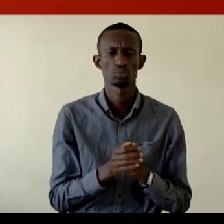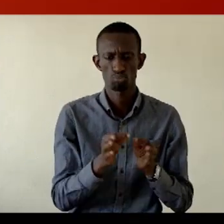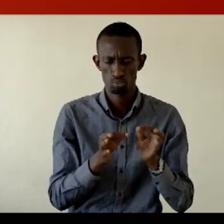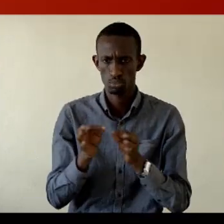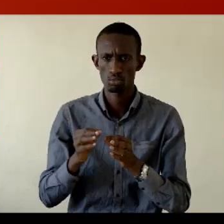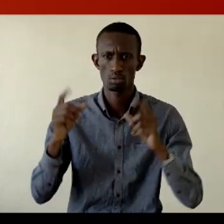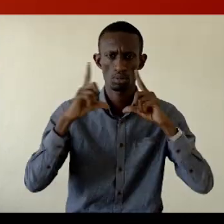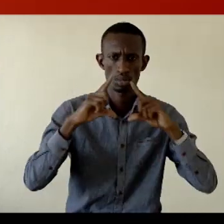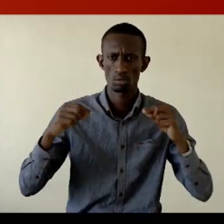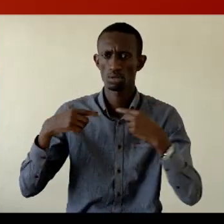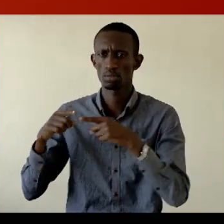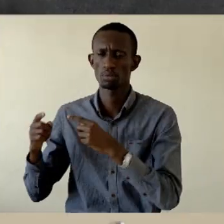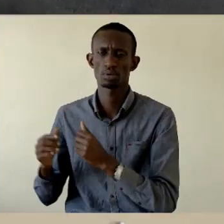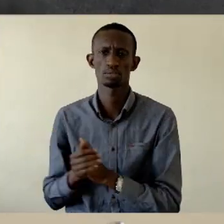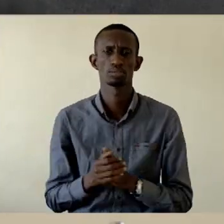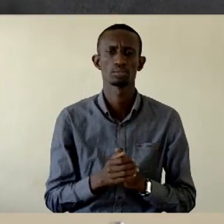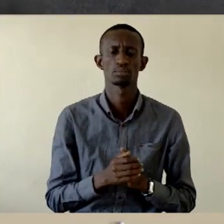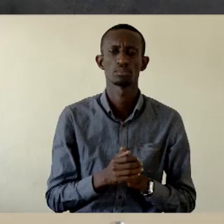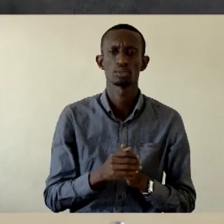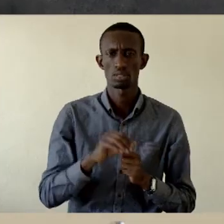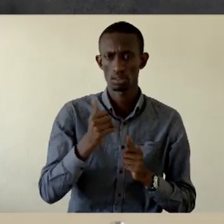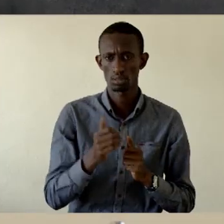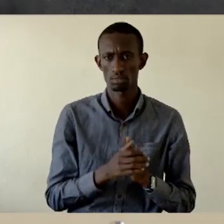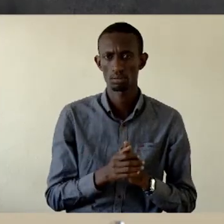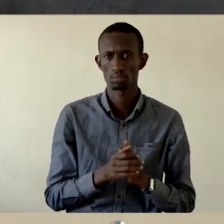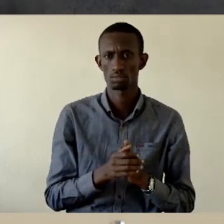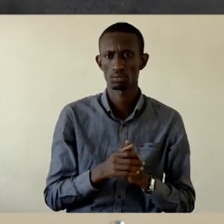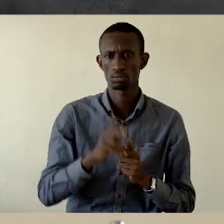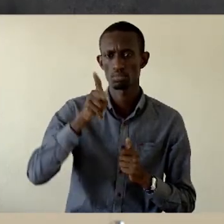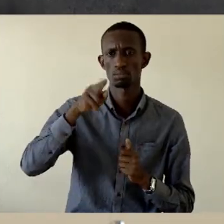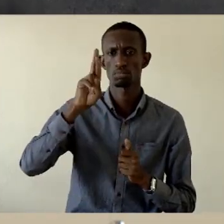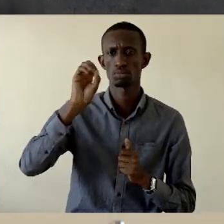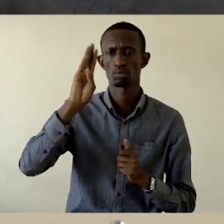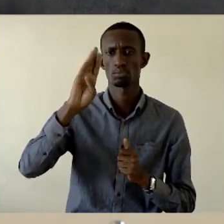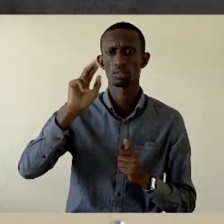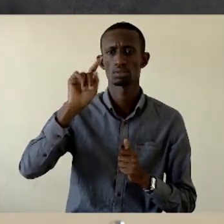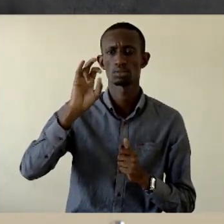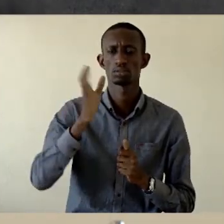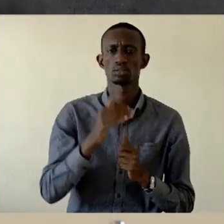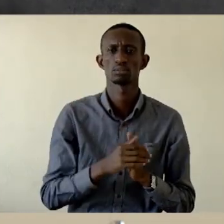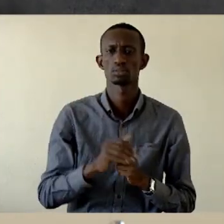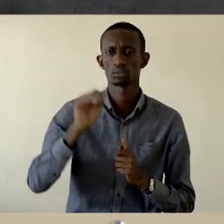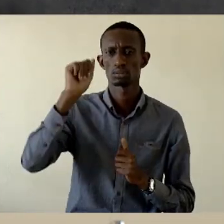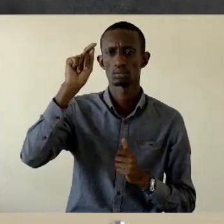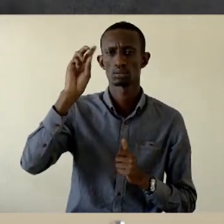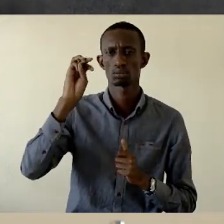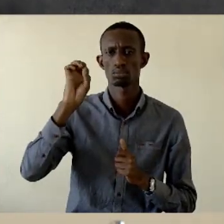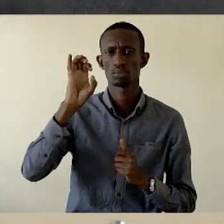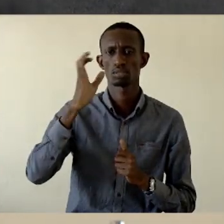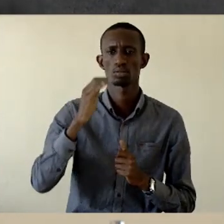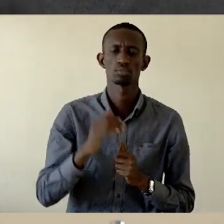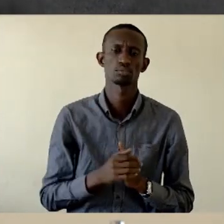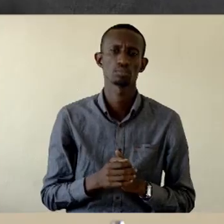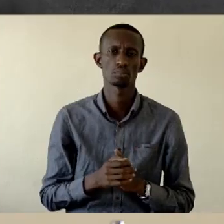able to state the properties of subatomic particles. As you can see, we have discussed all of this. And number